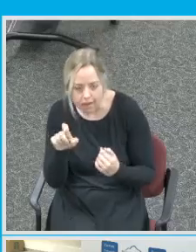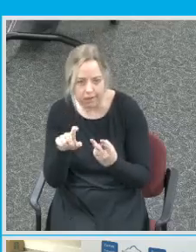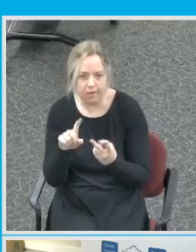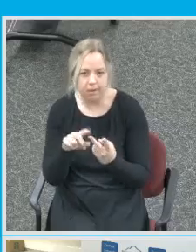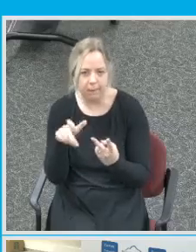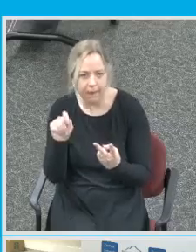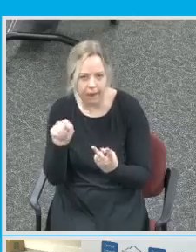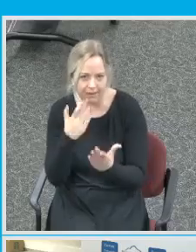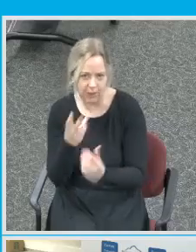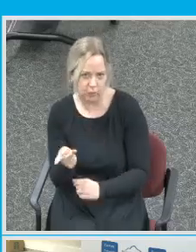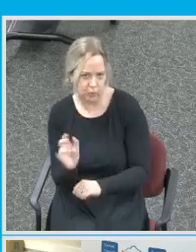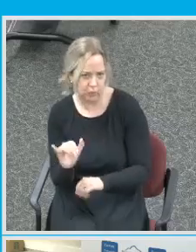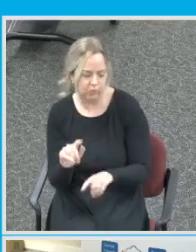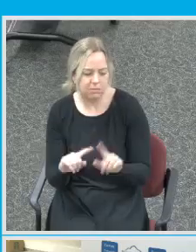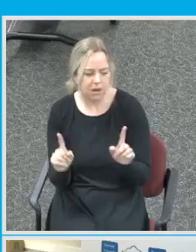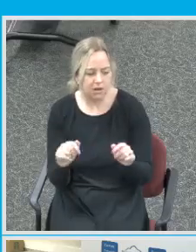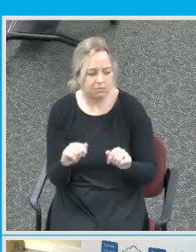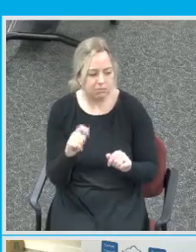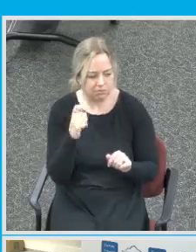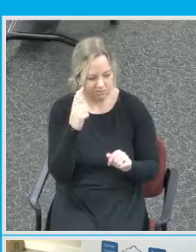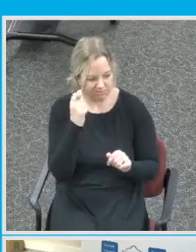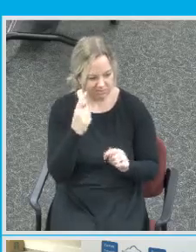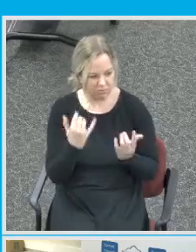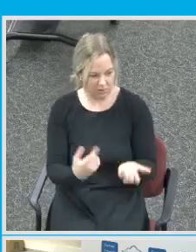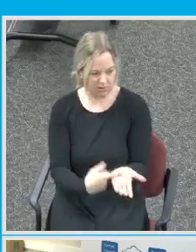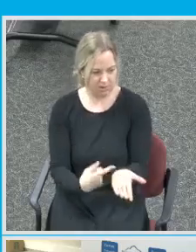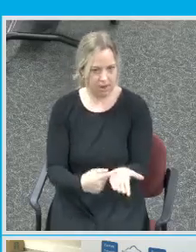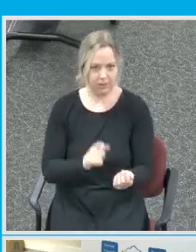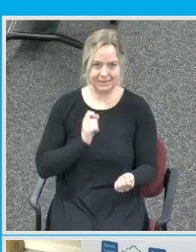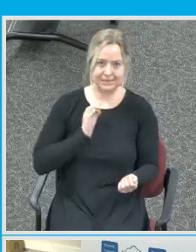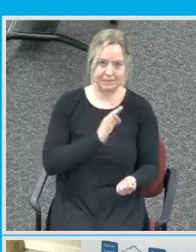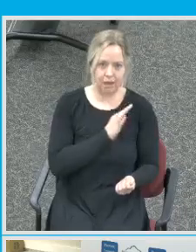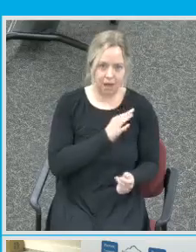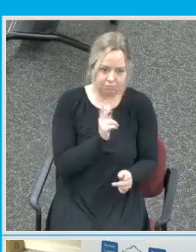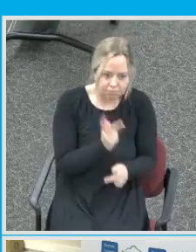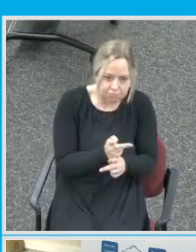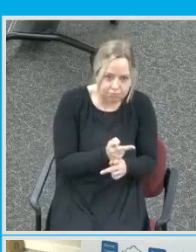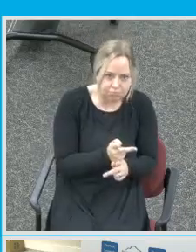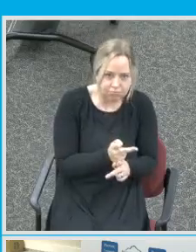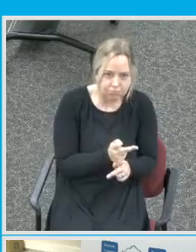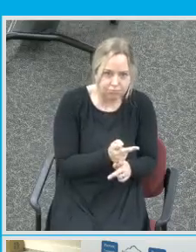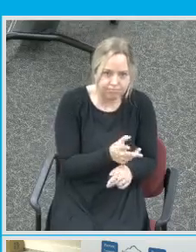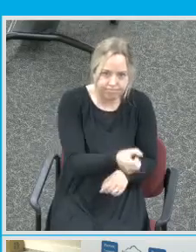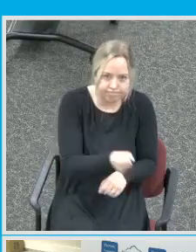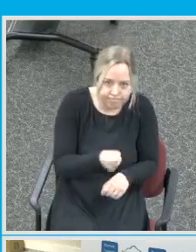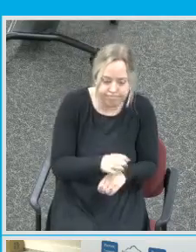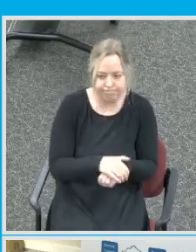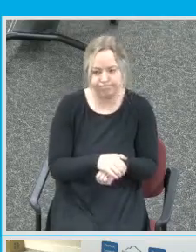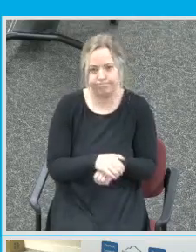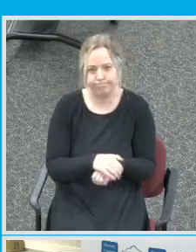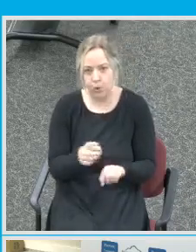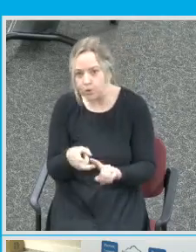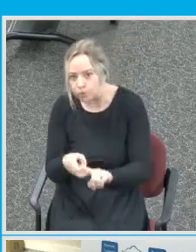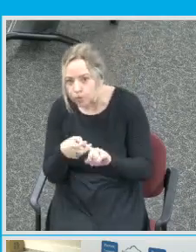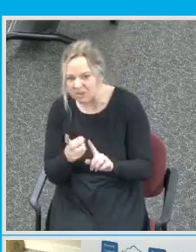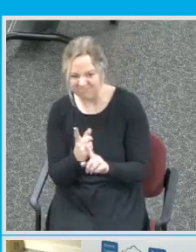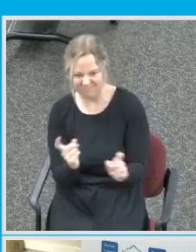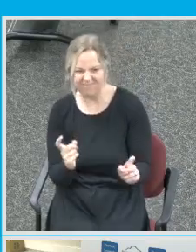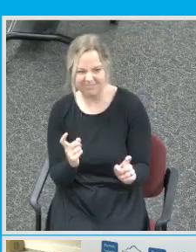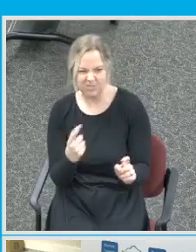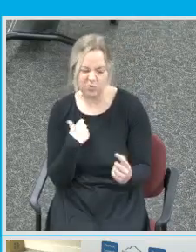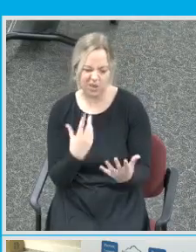but in the spirit of talking about staff retention and recruitment and the NALBO conversation and just